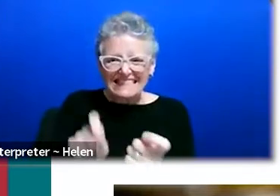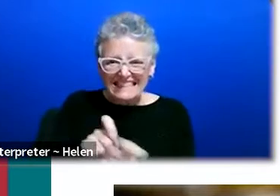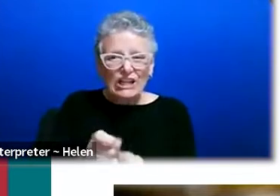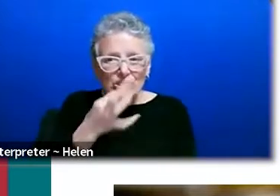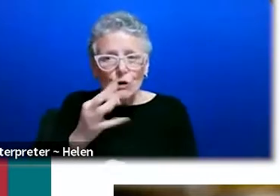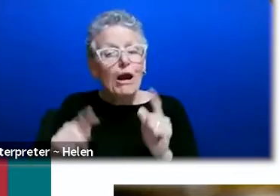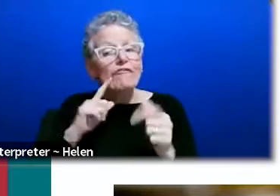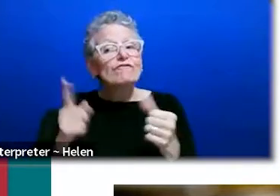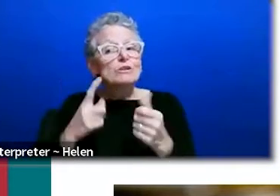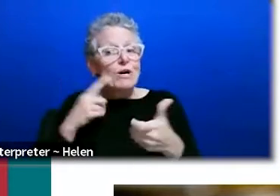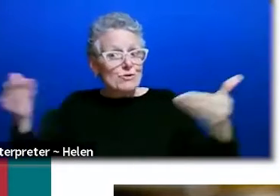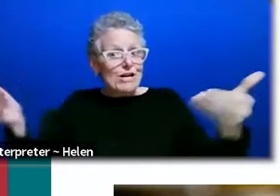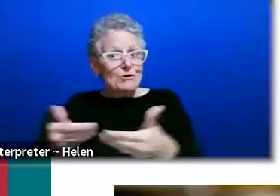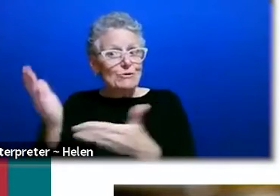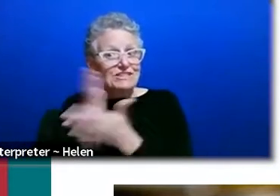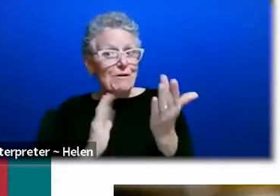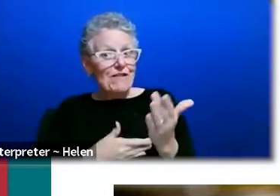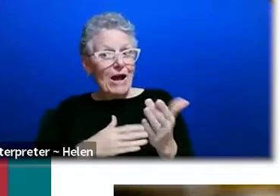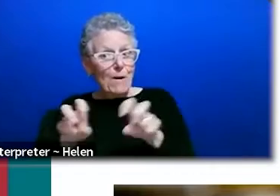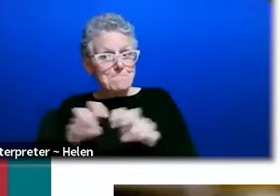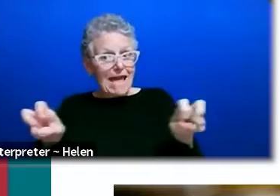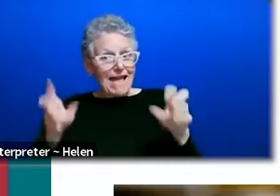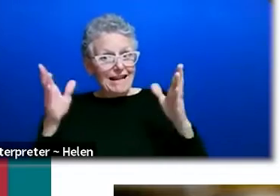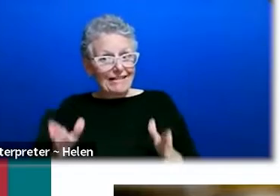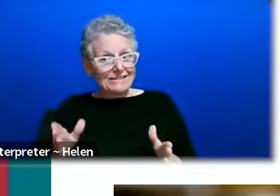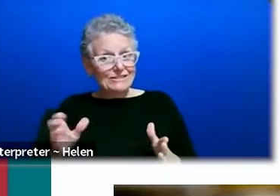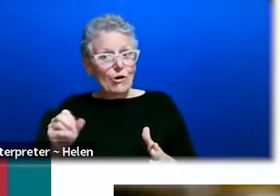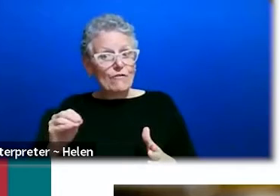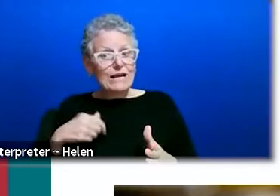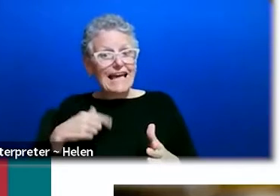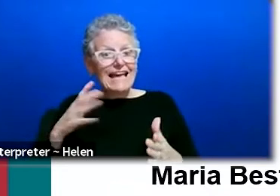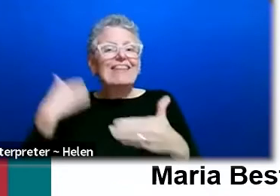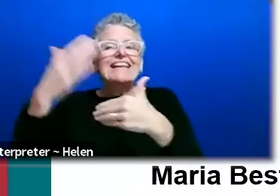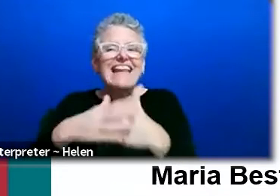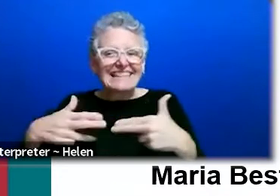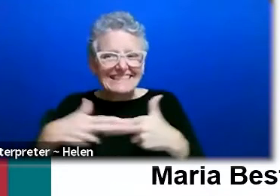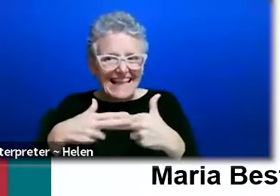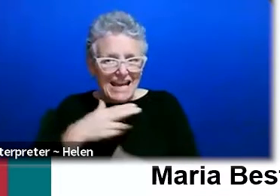first I'd like to introduce some of our panelists. So if we can go to the next slide.